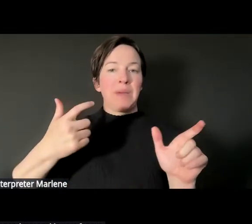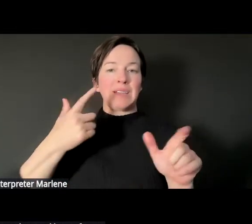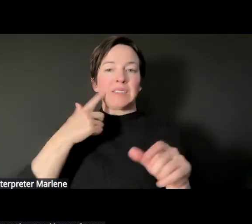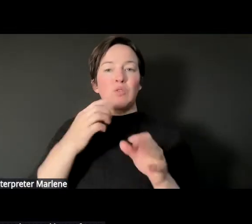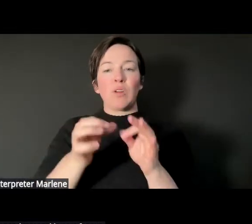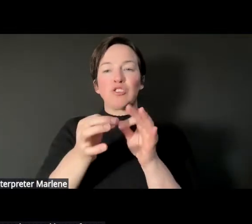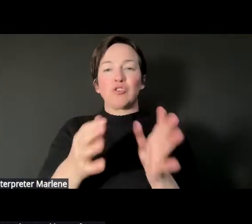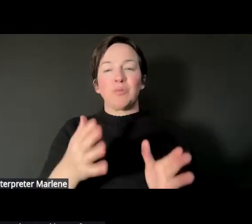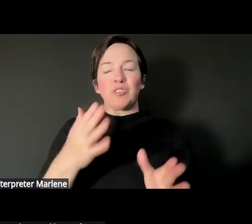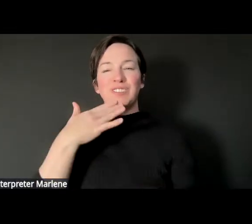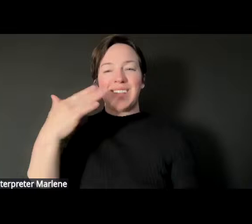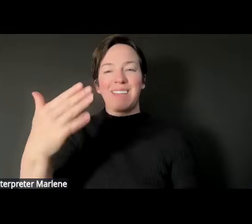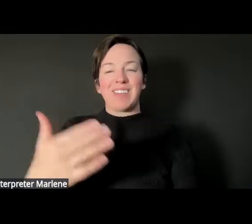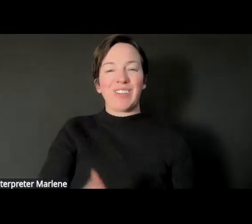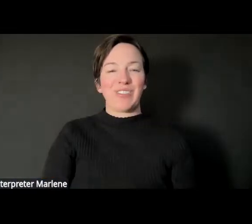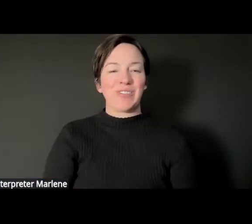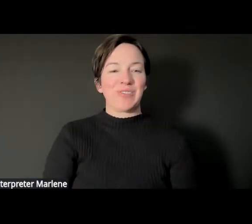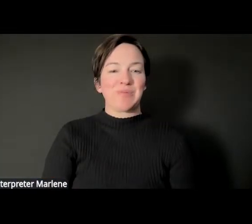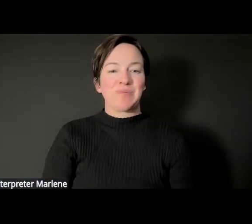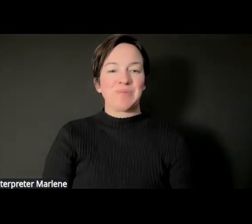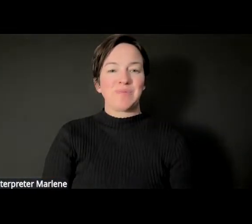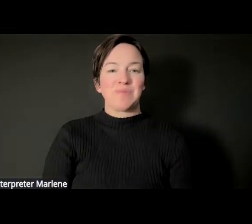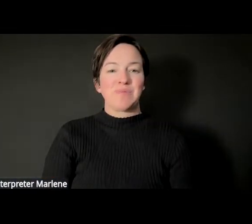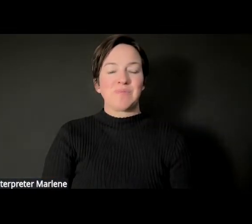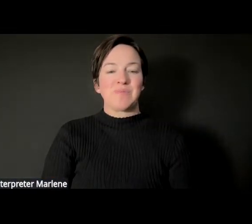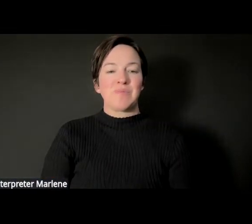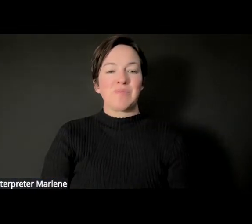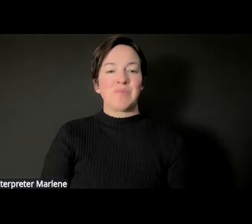you. Okay.